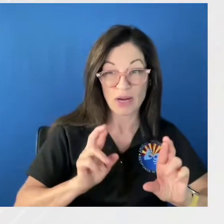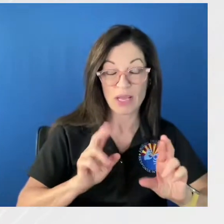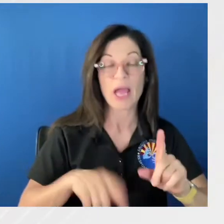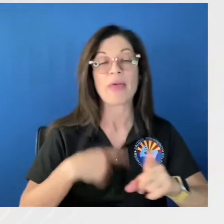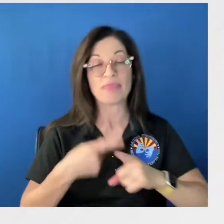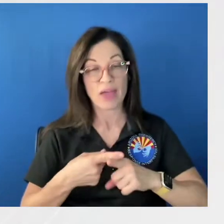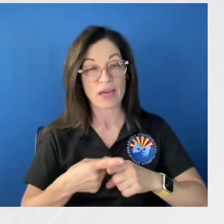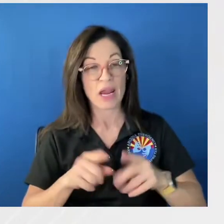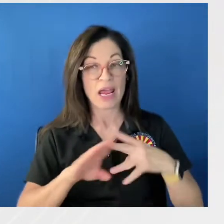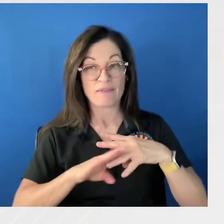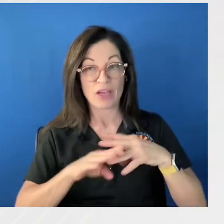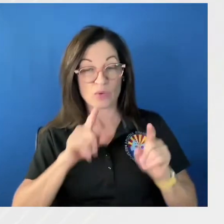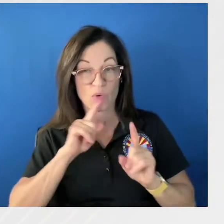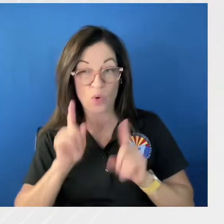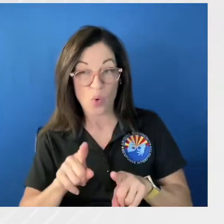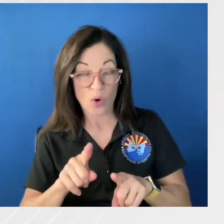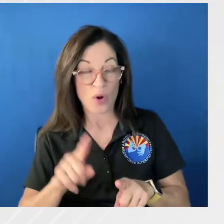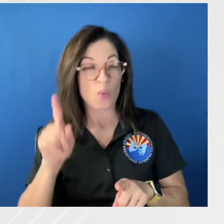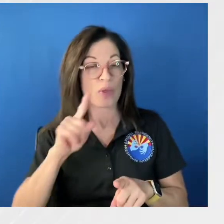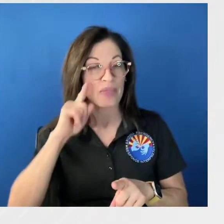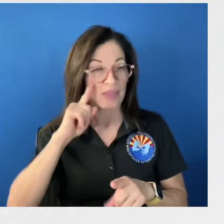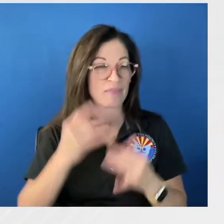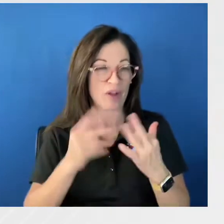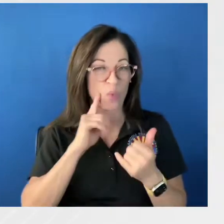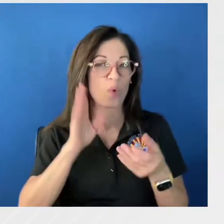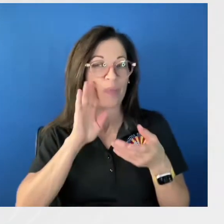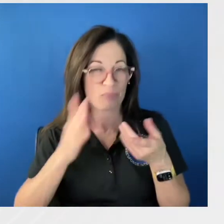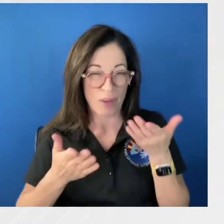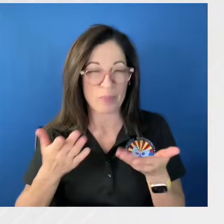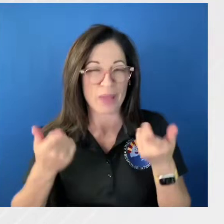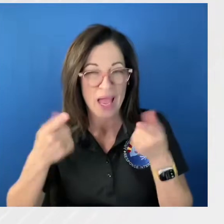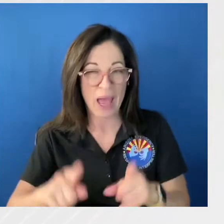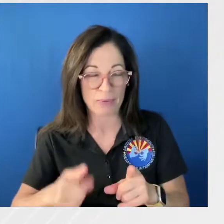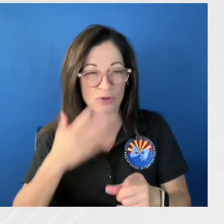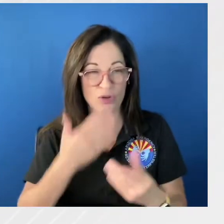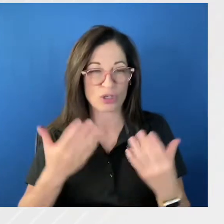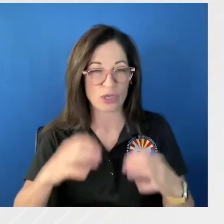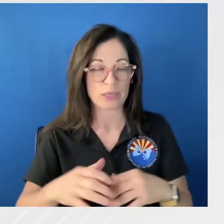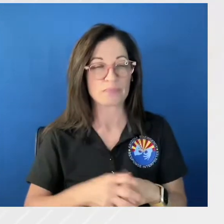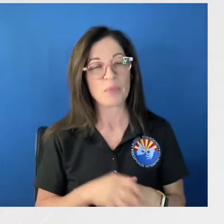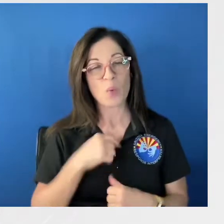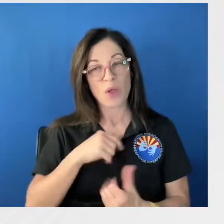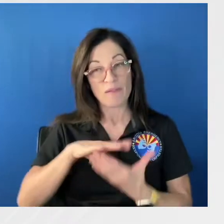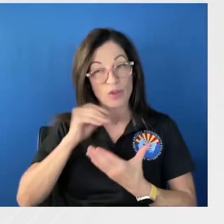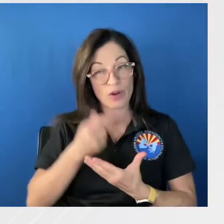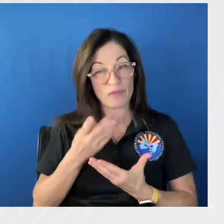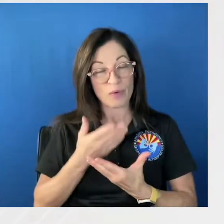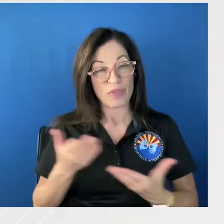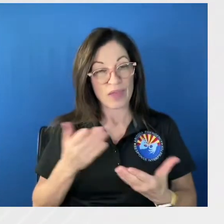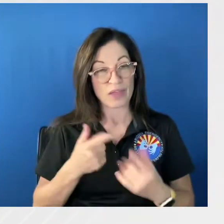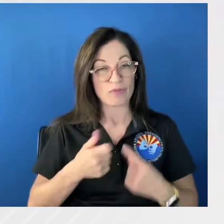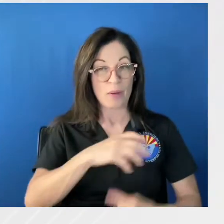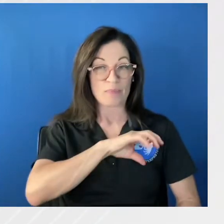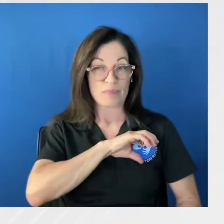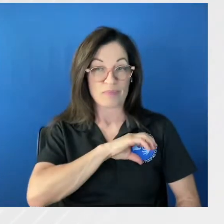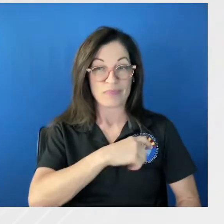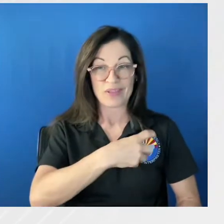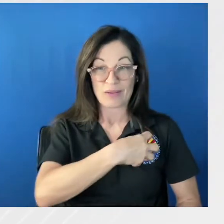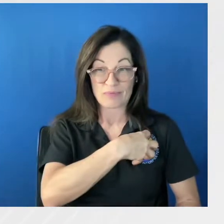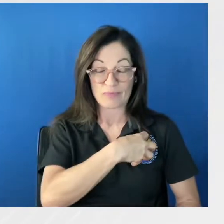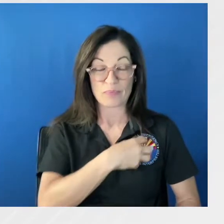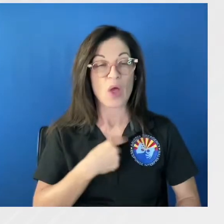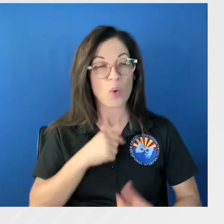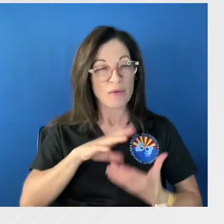fire's most likely going to be imminent. We've learned a few things in law enforcement going back to all the wildfires that we've seen